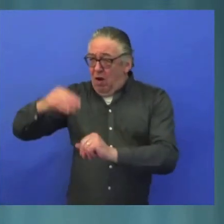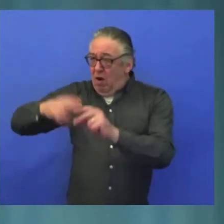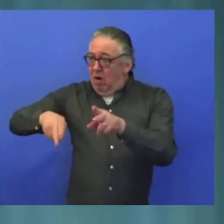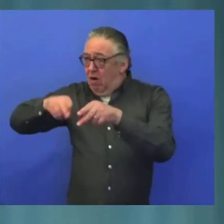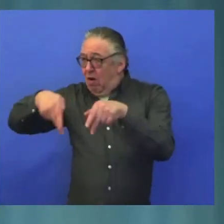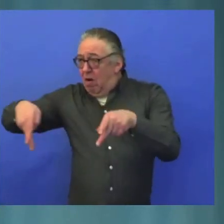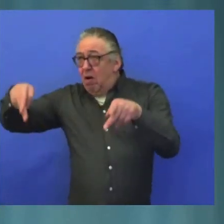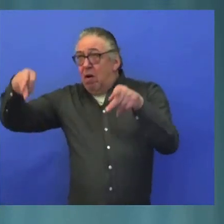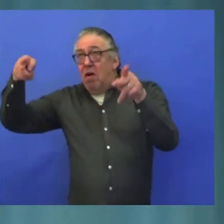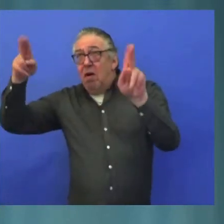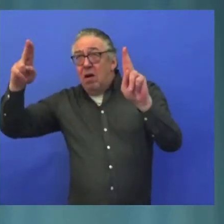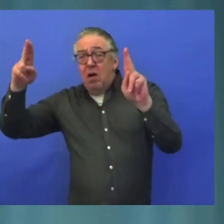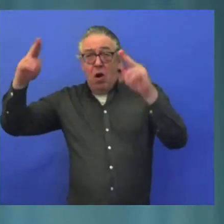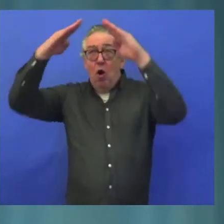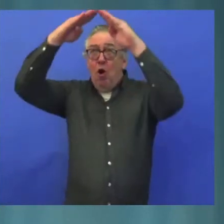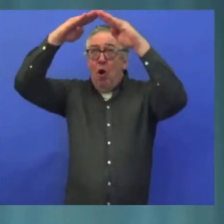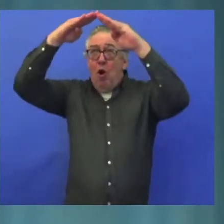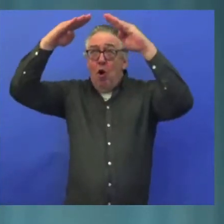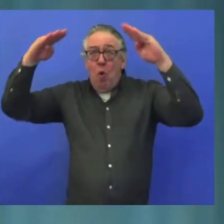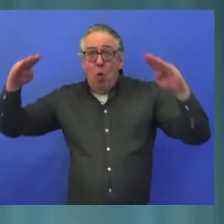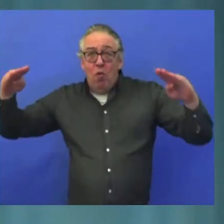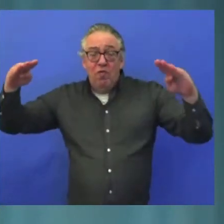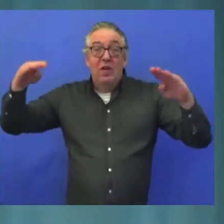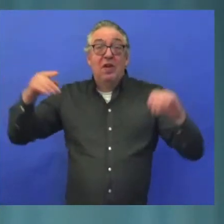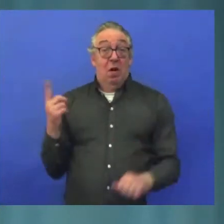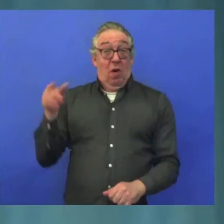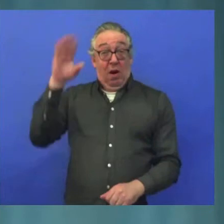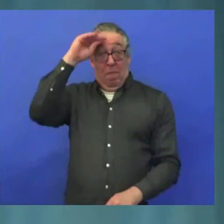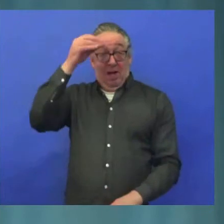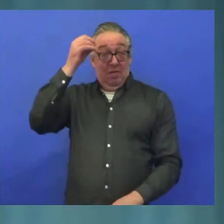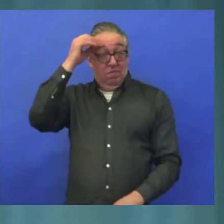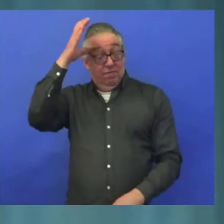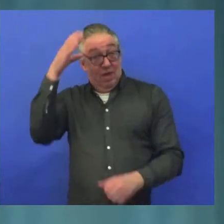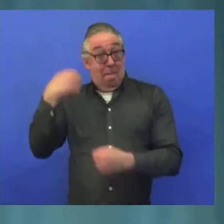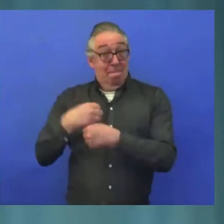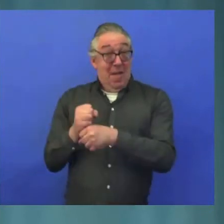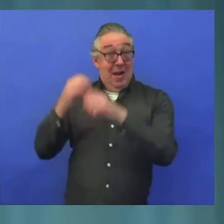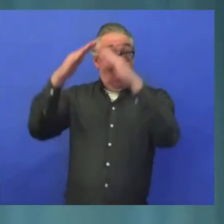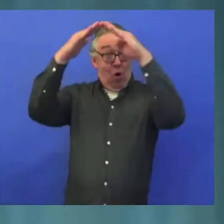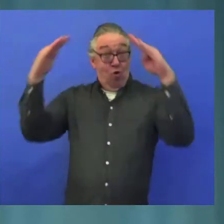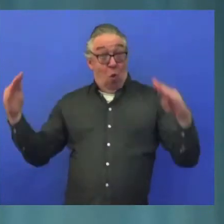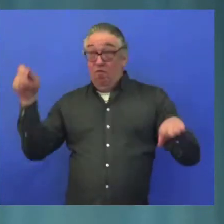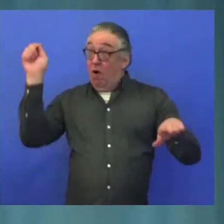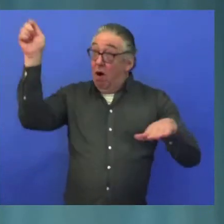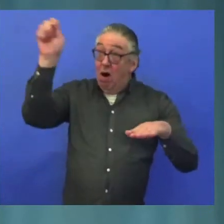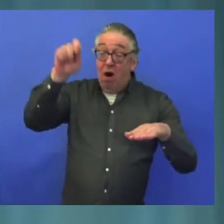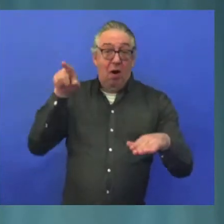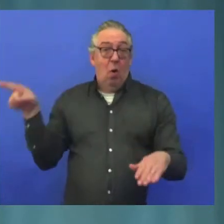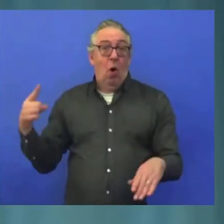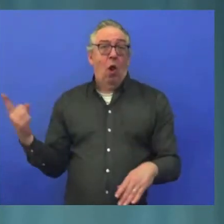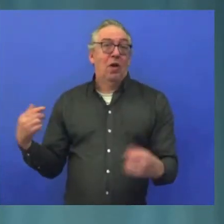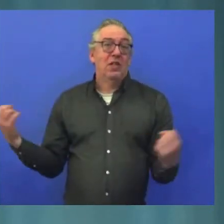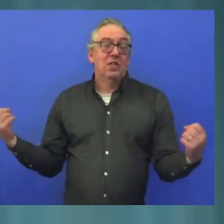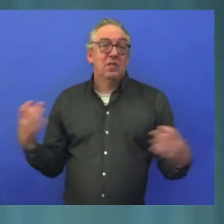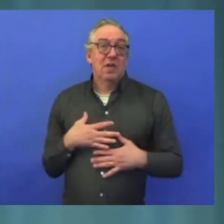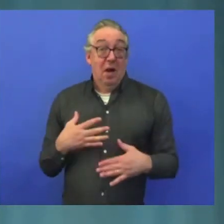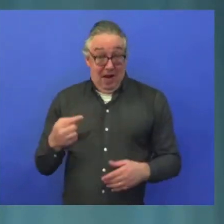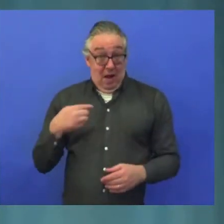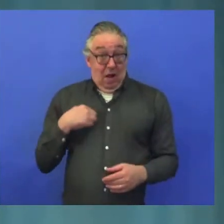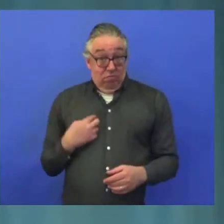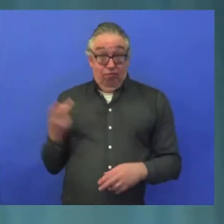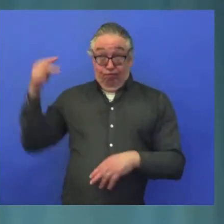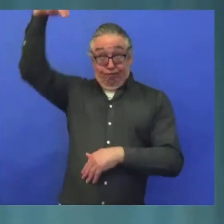was highly stressed with me next to him on the roof, always afraid if I'm falling down in the next moment, for